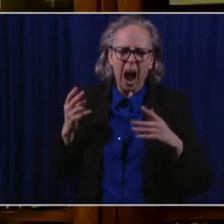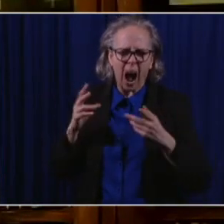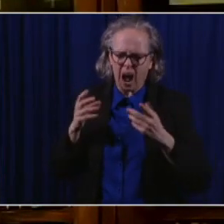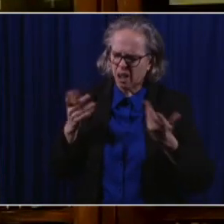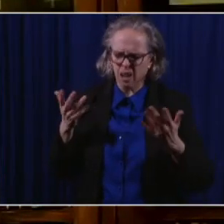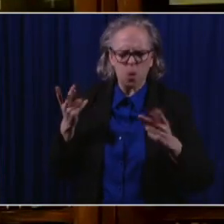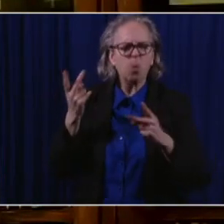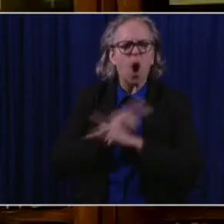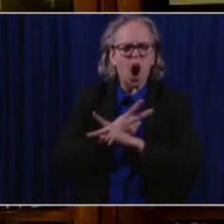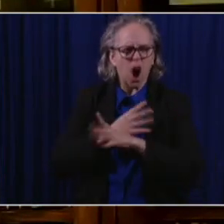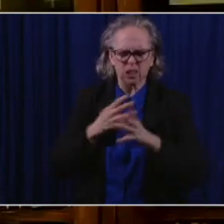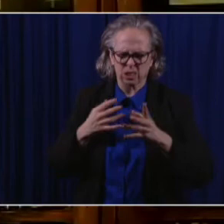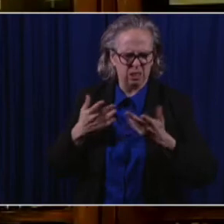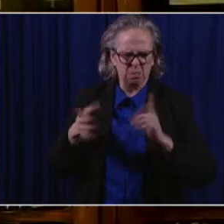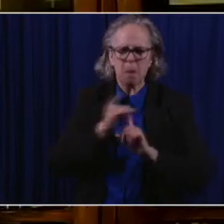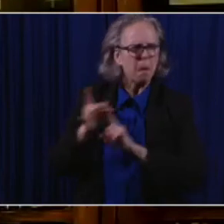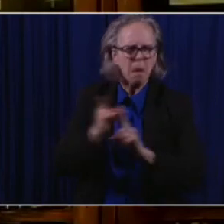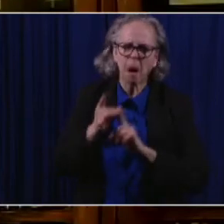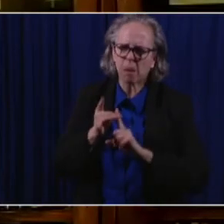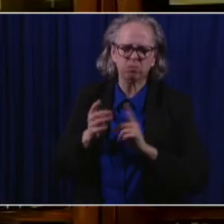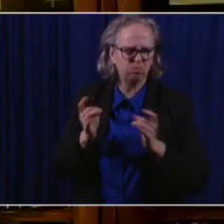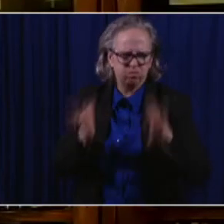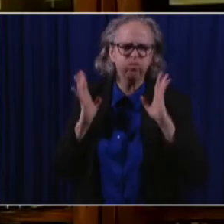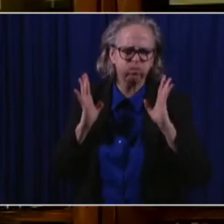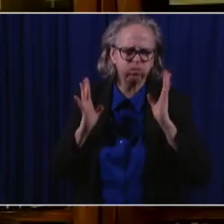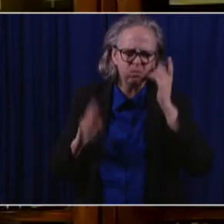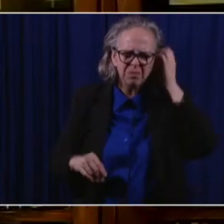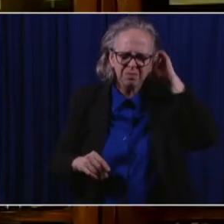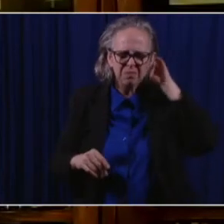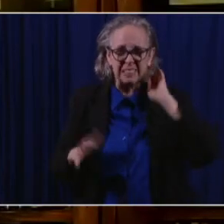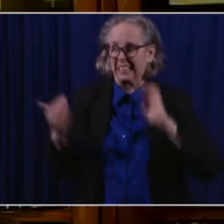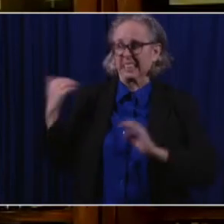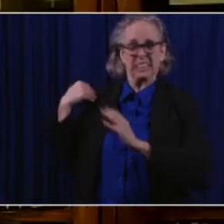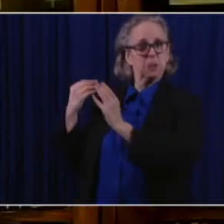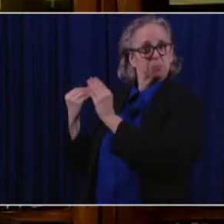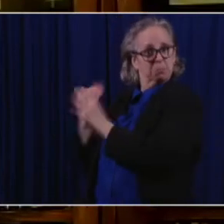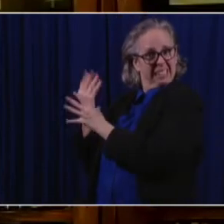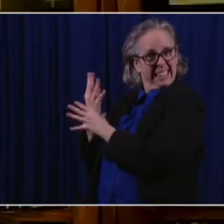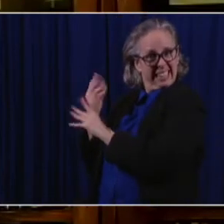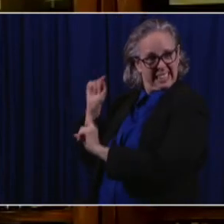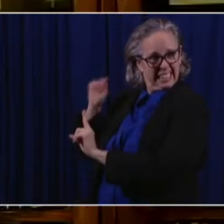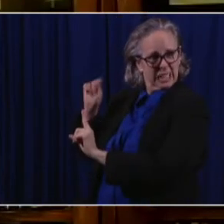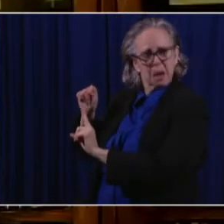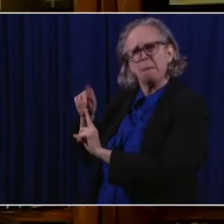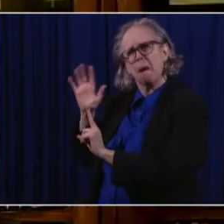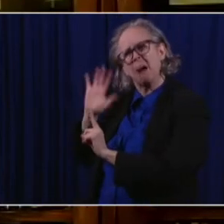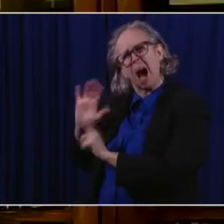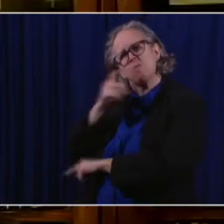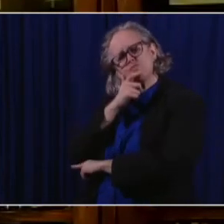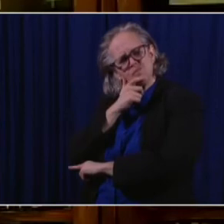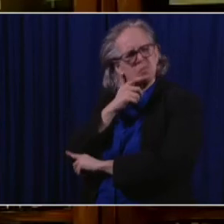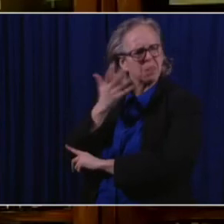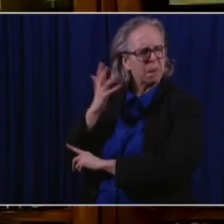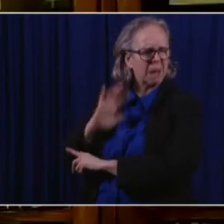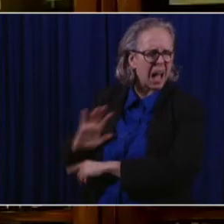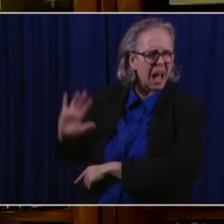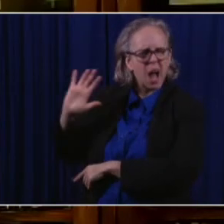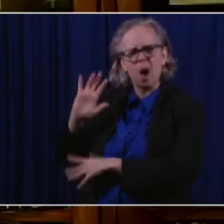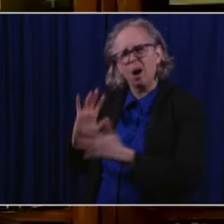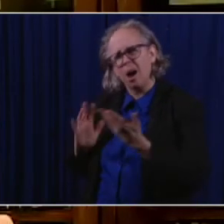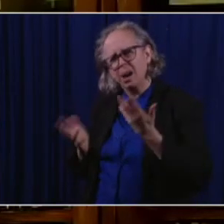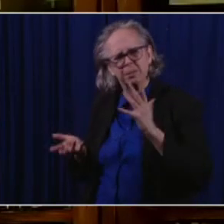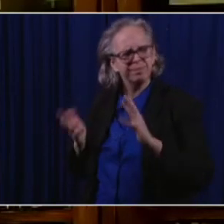the pandemic. Back in the spring, if you would have looked at the data, about 50 to 60% of all the